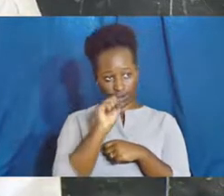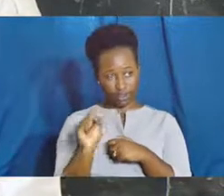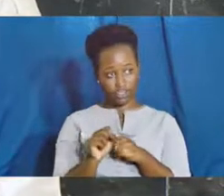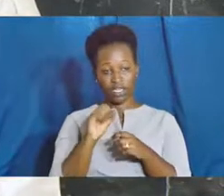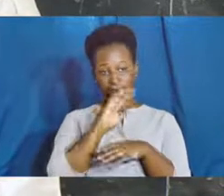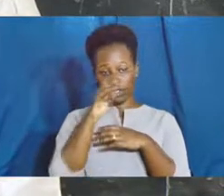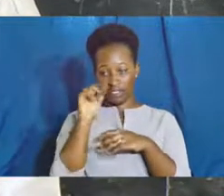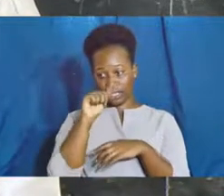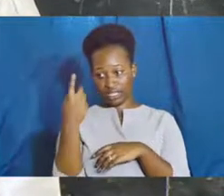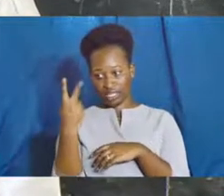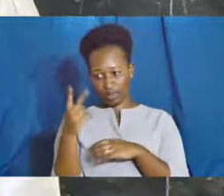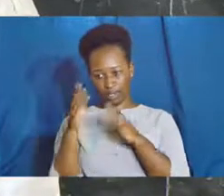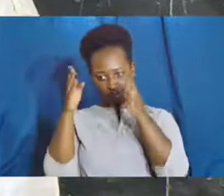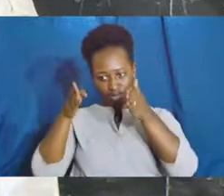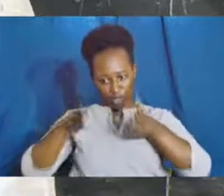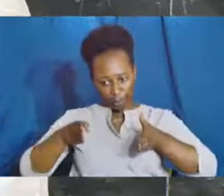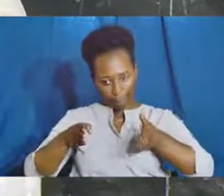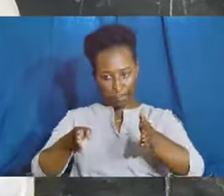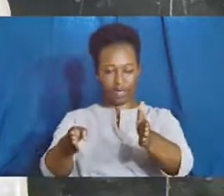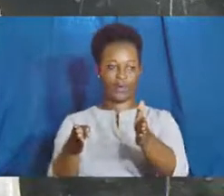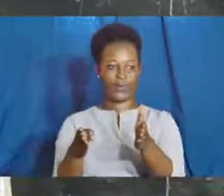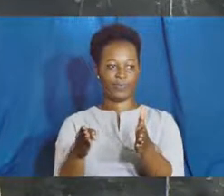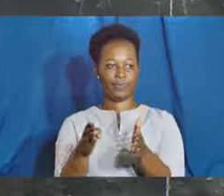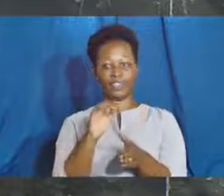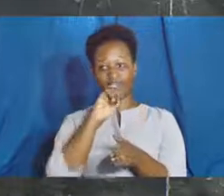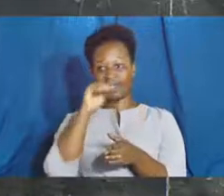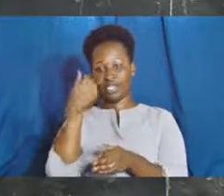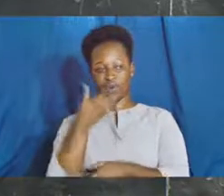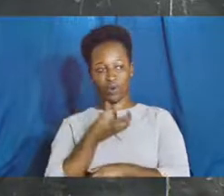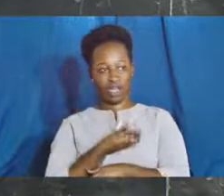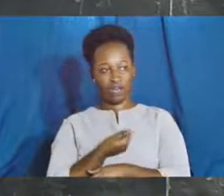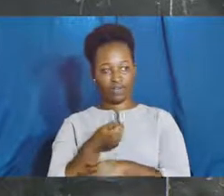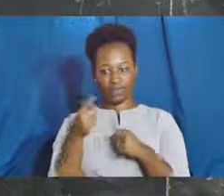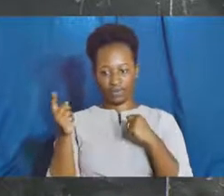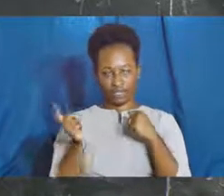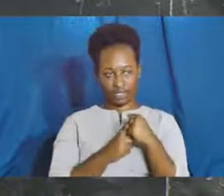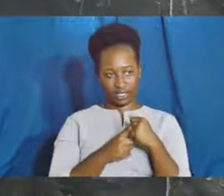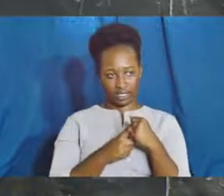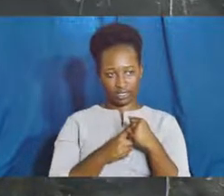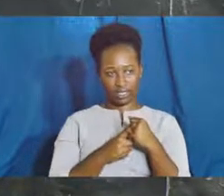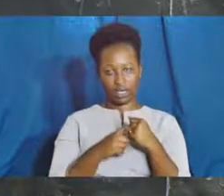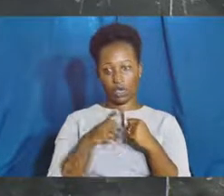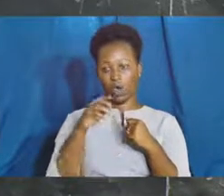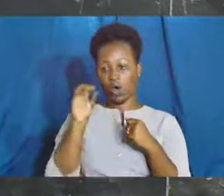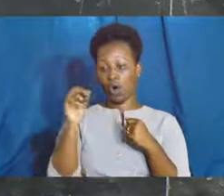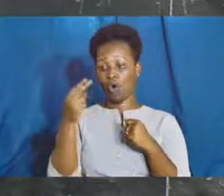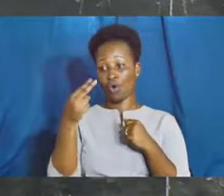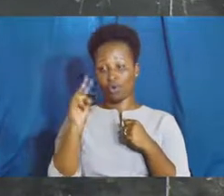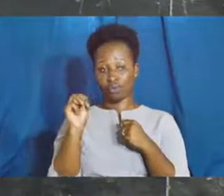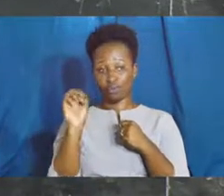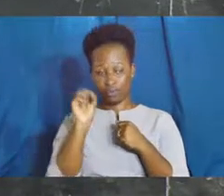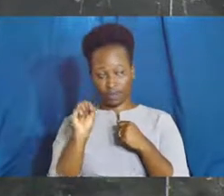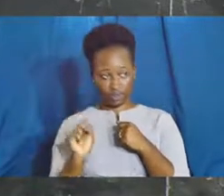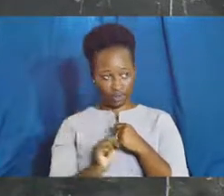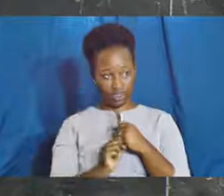parallel. I hope that you remember. And then you have these 6 ohms. And the question